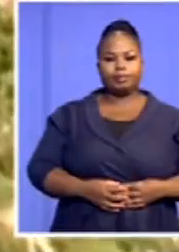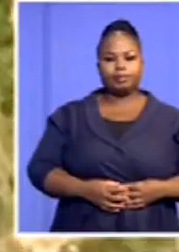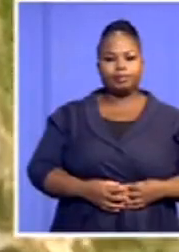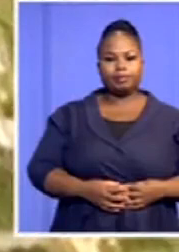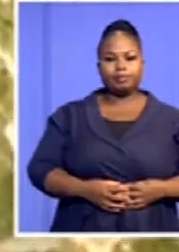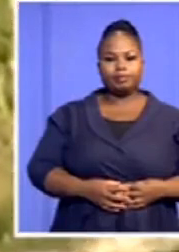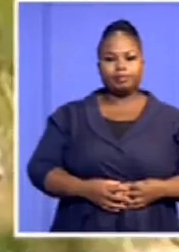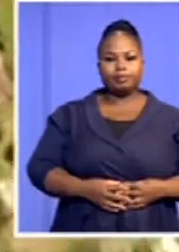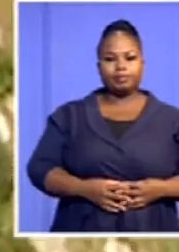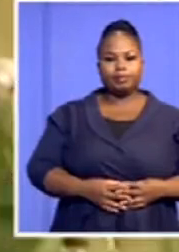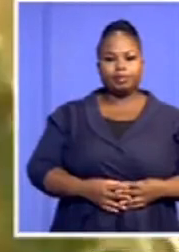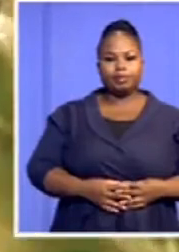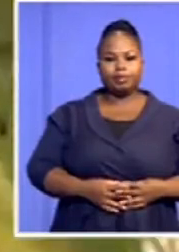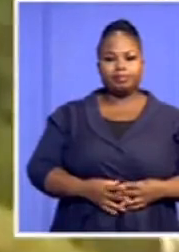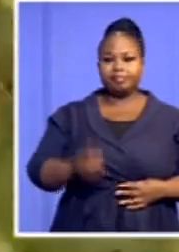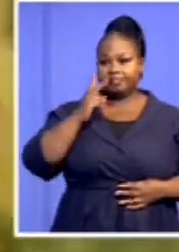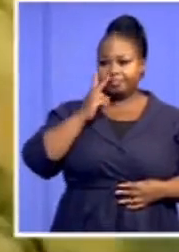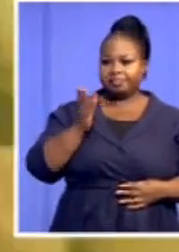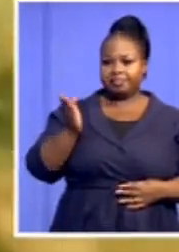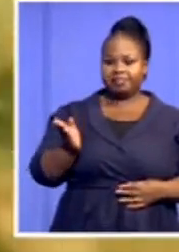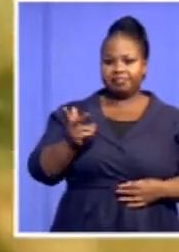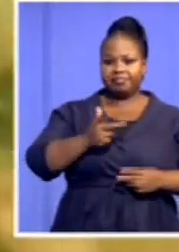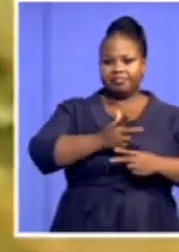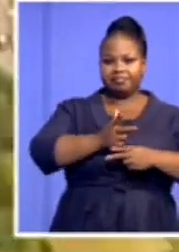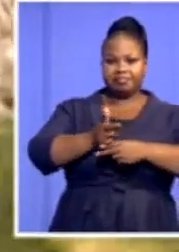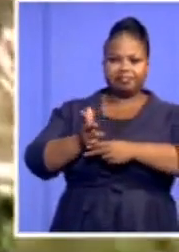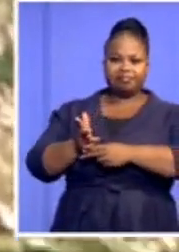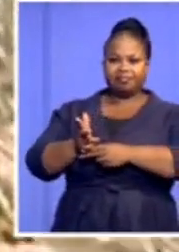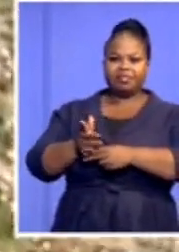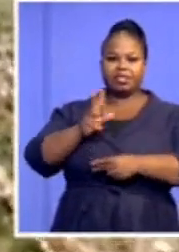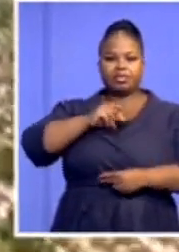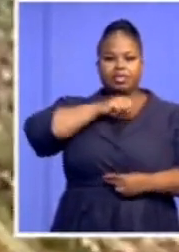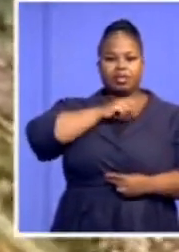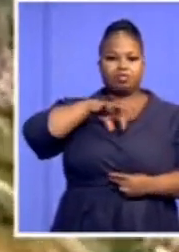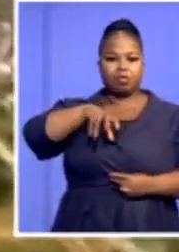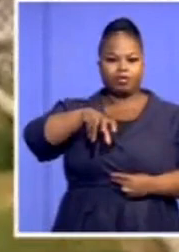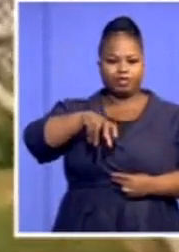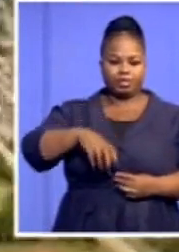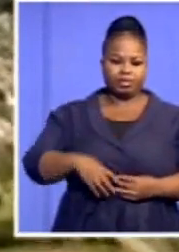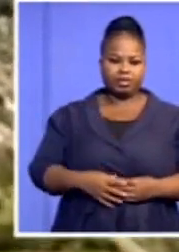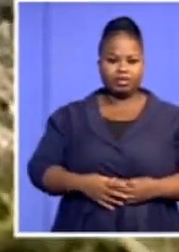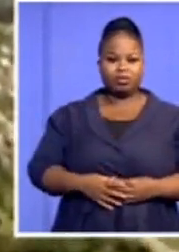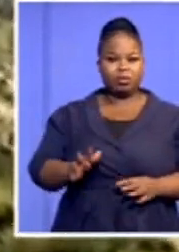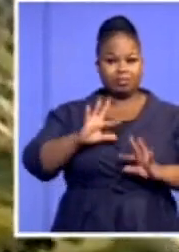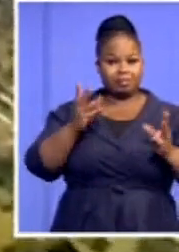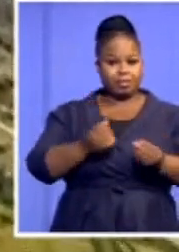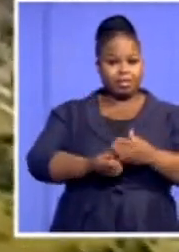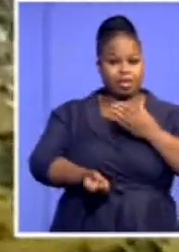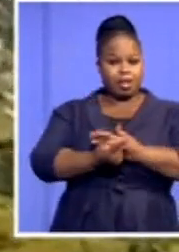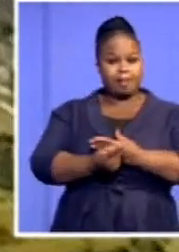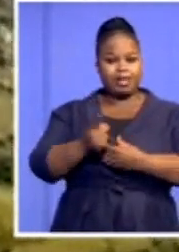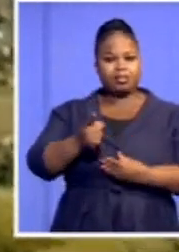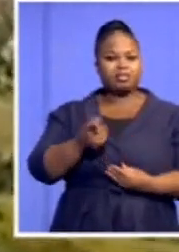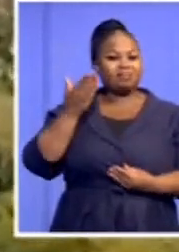There you see footage coming in from KZN of what happened in the past few days,